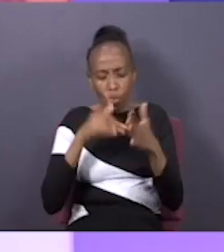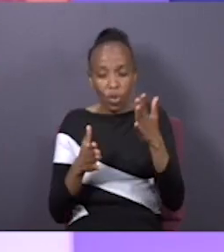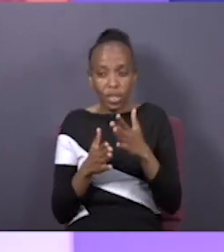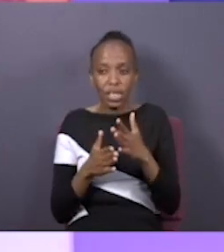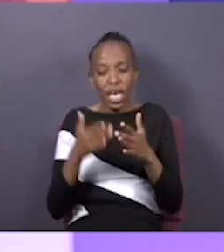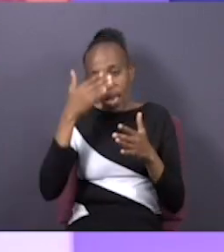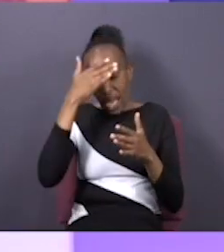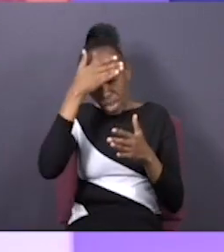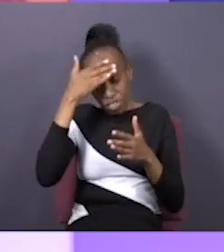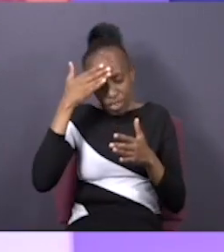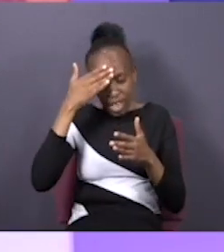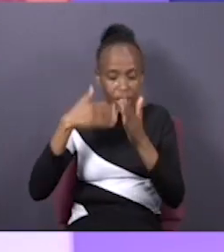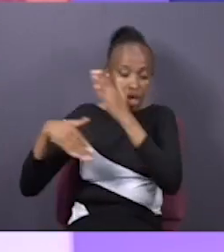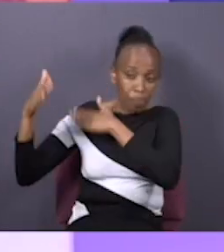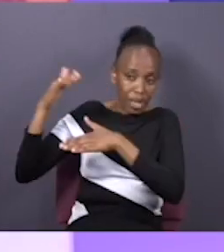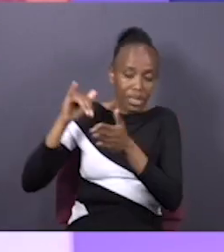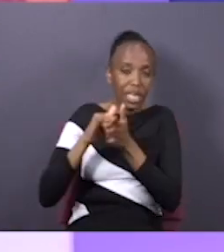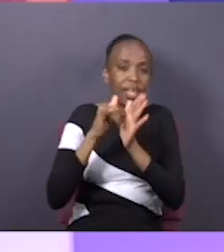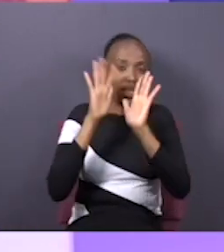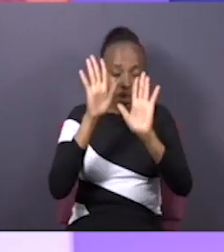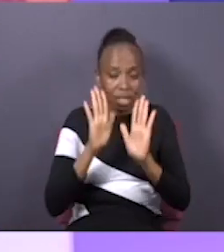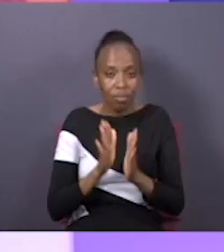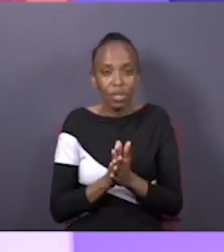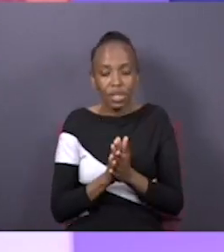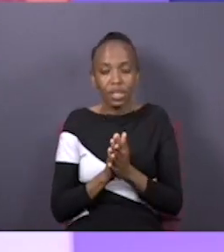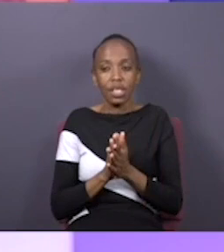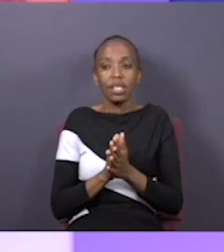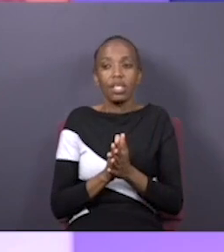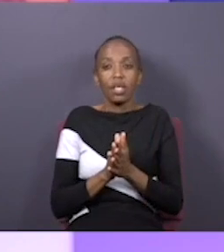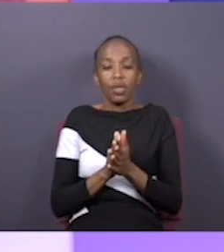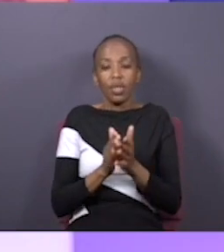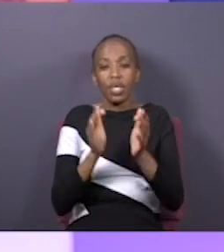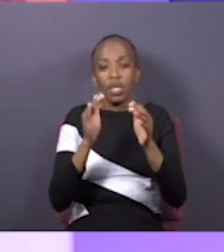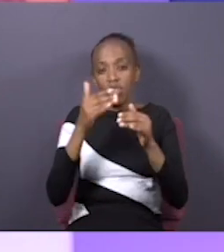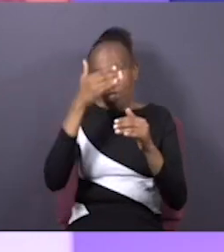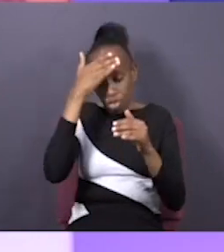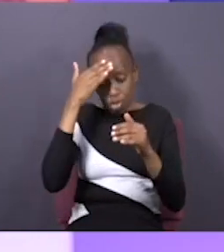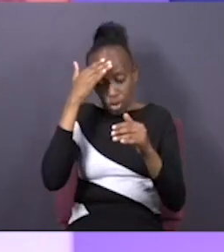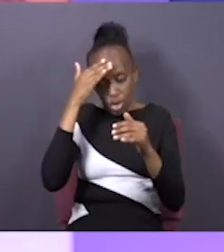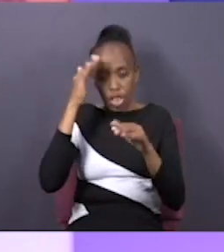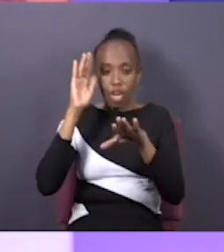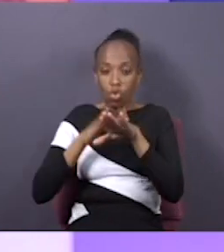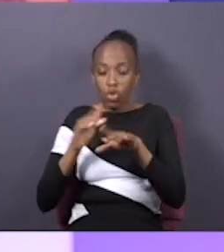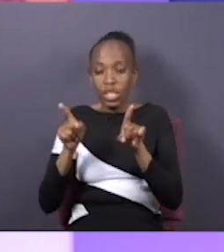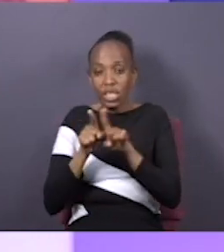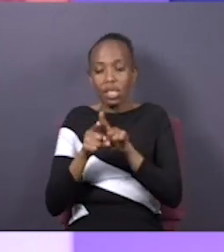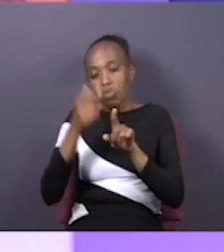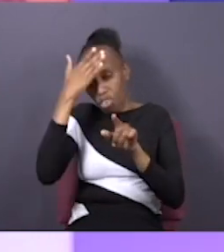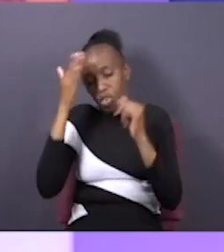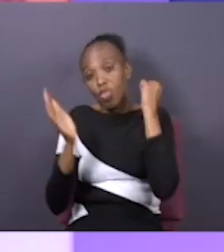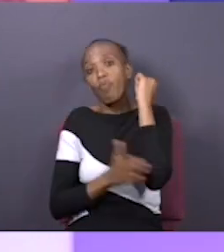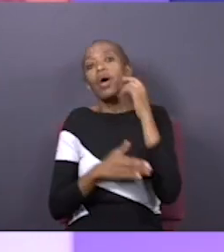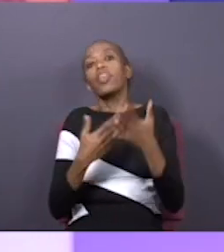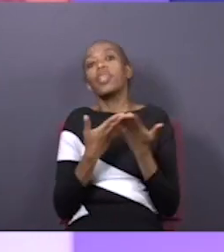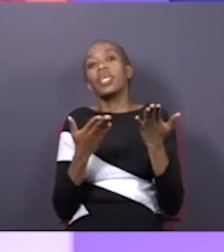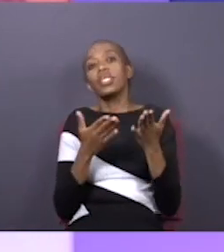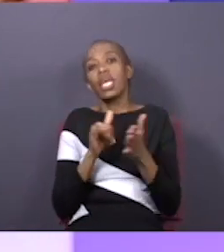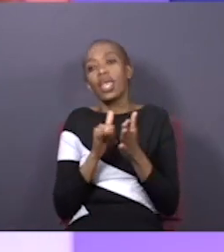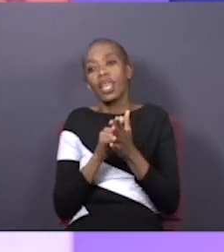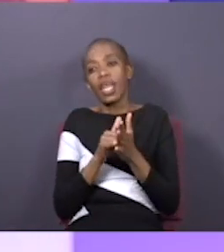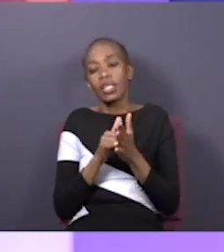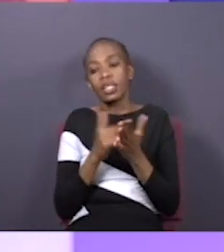says, I forget the past. And that is important. He forgot the good. He also forgot the bad. And